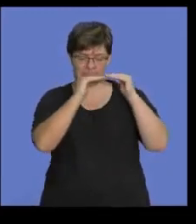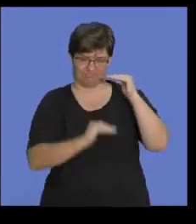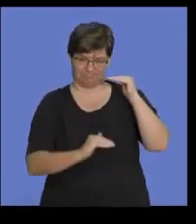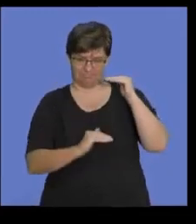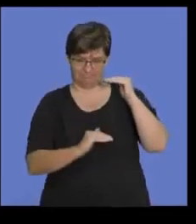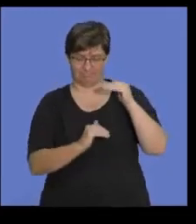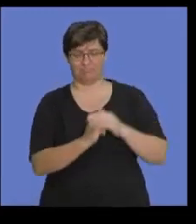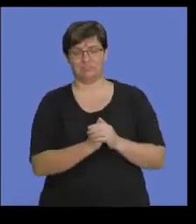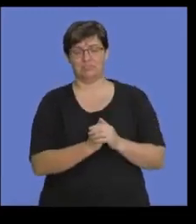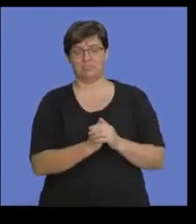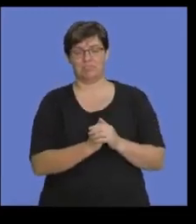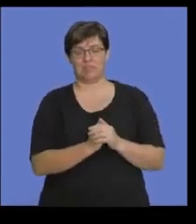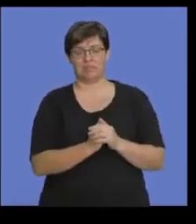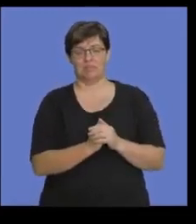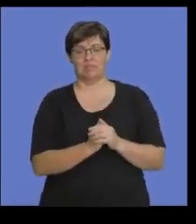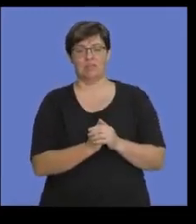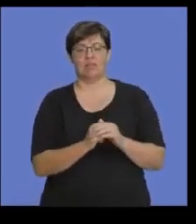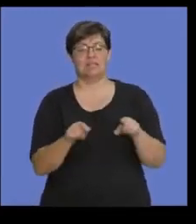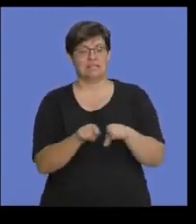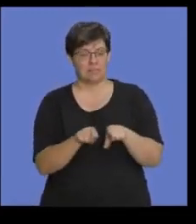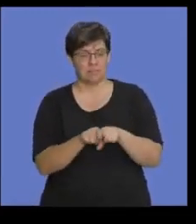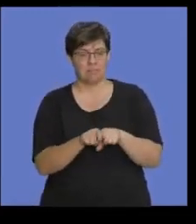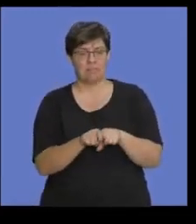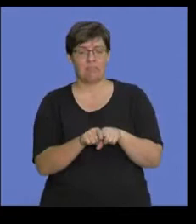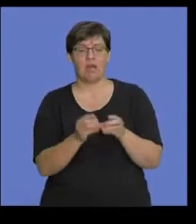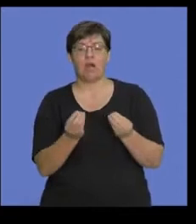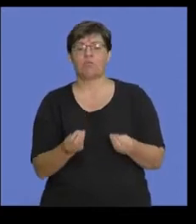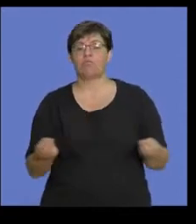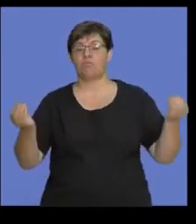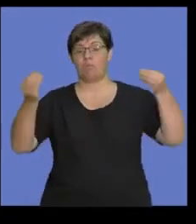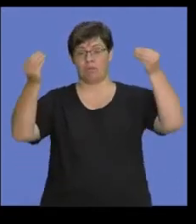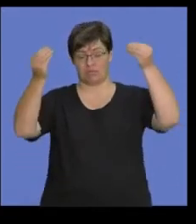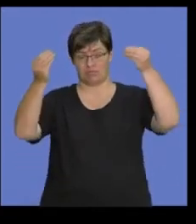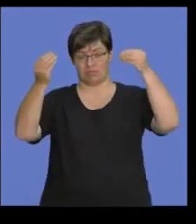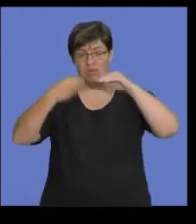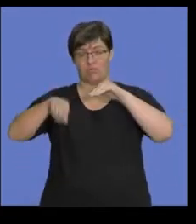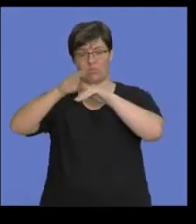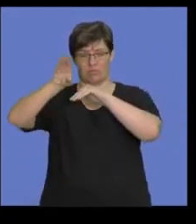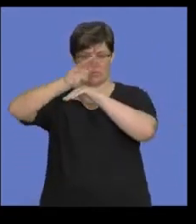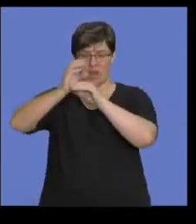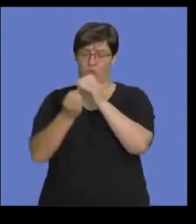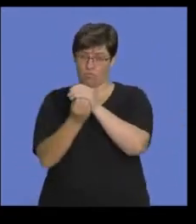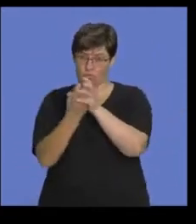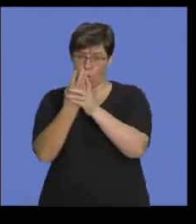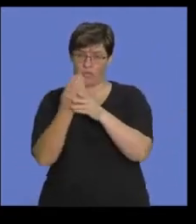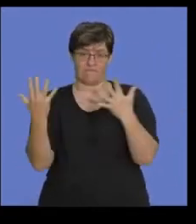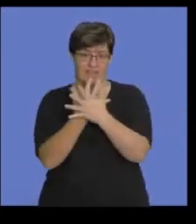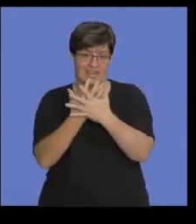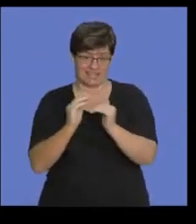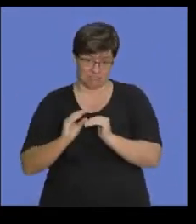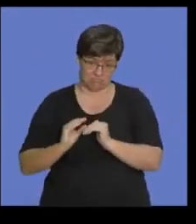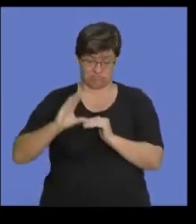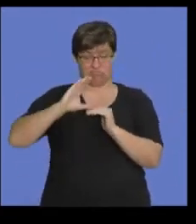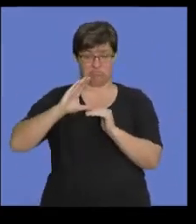rate. And then we've also looked at compound interest, but which is an exponential growth. And